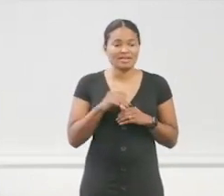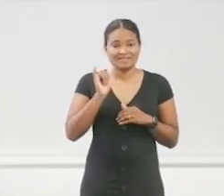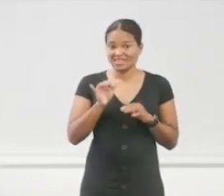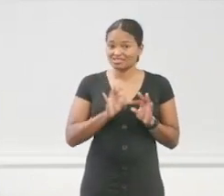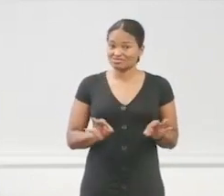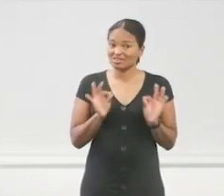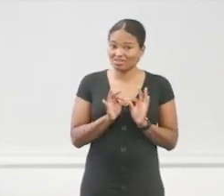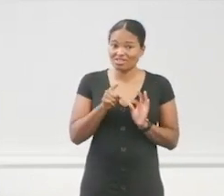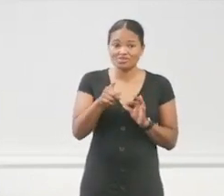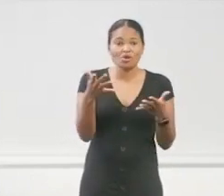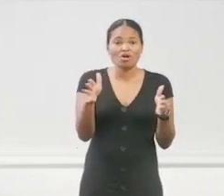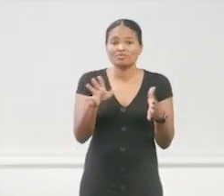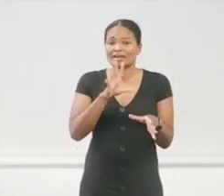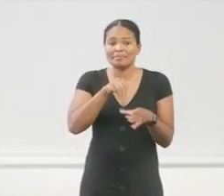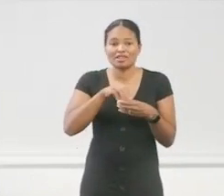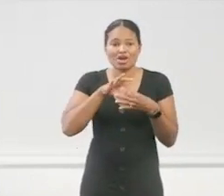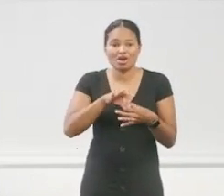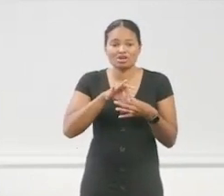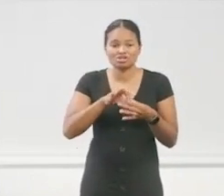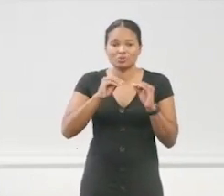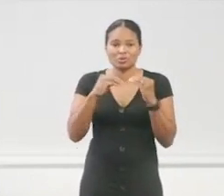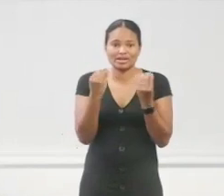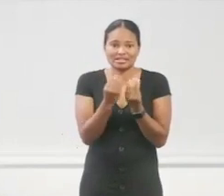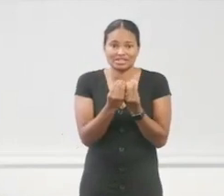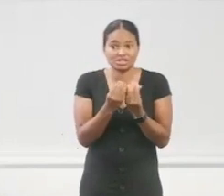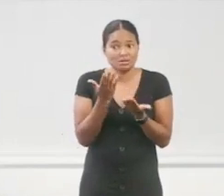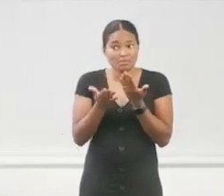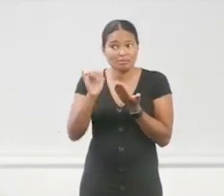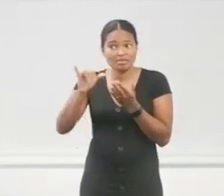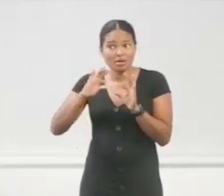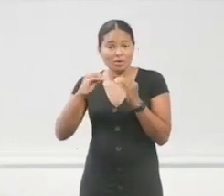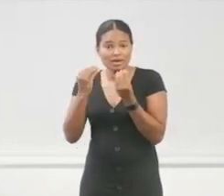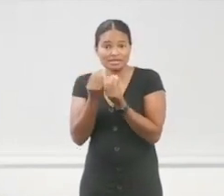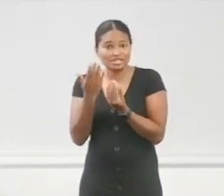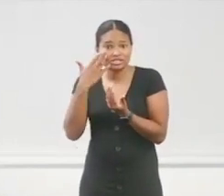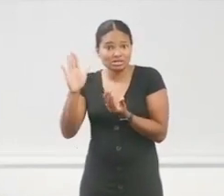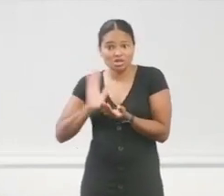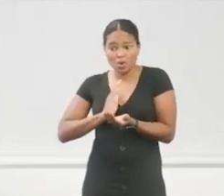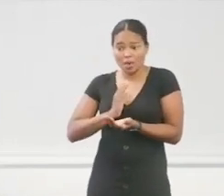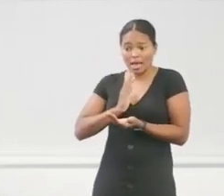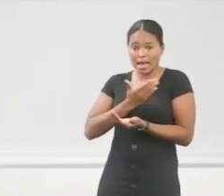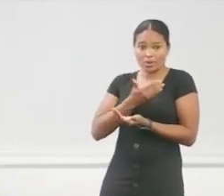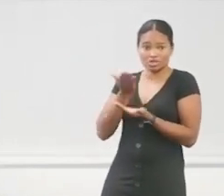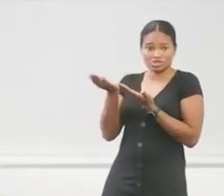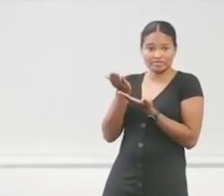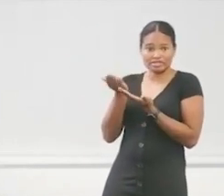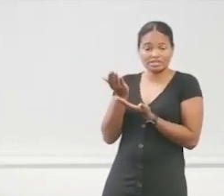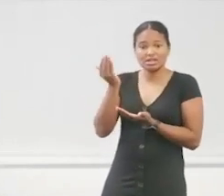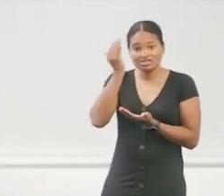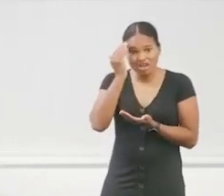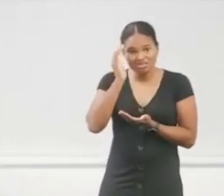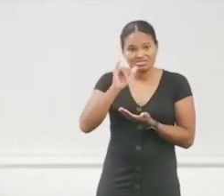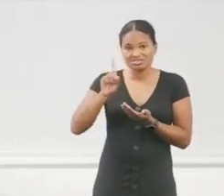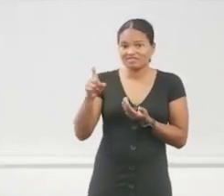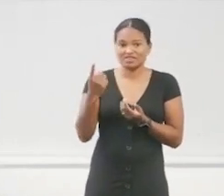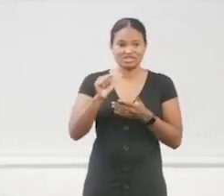You already belong to an organization. They may not know these services are available. Knowledge is the first step.